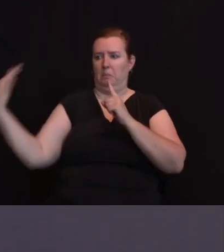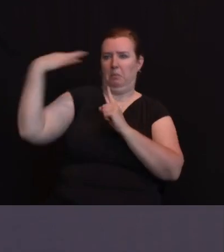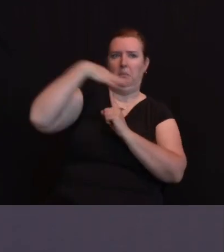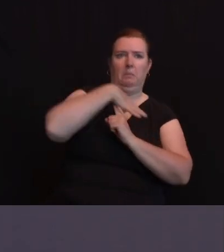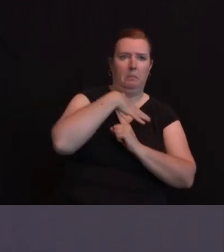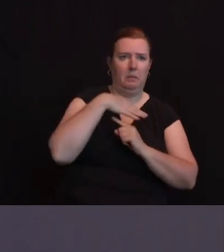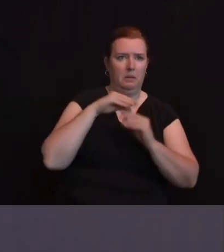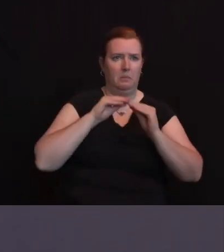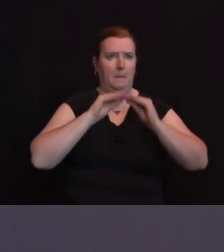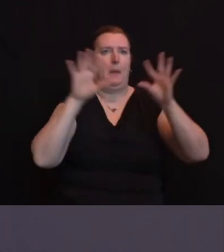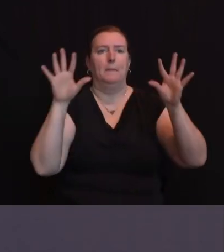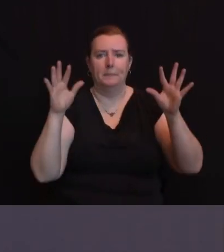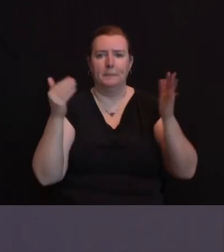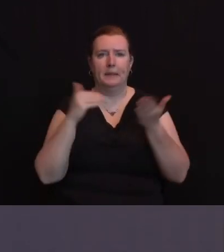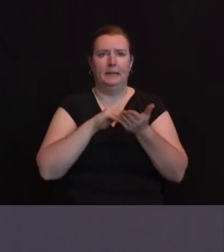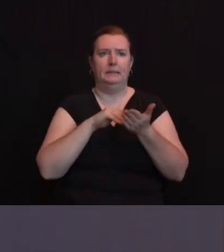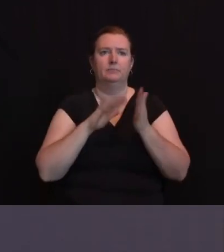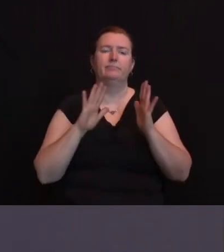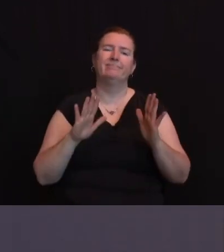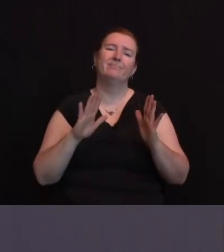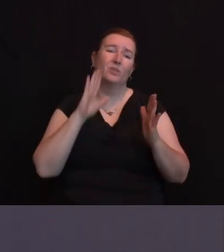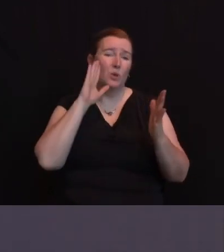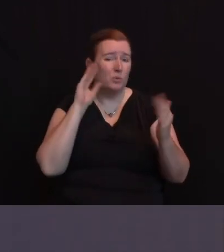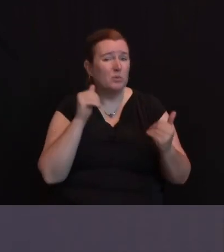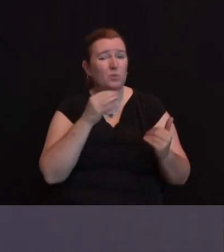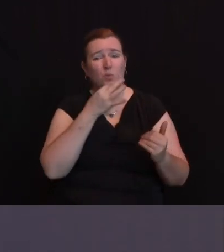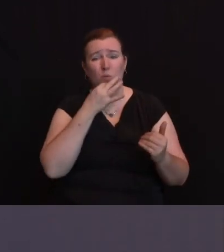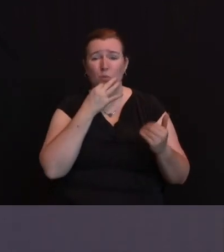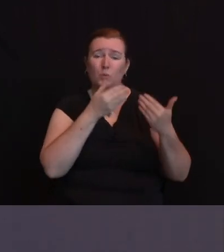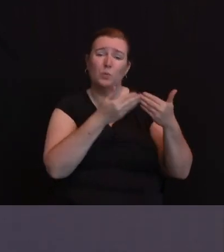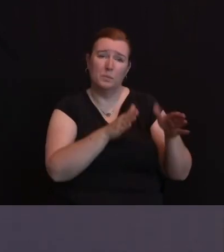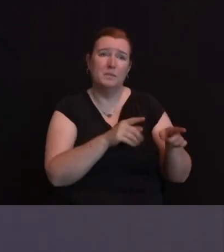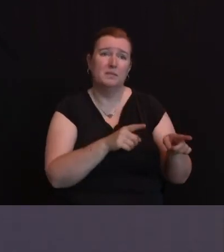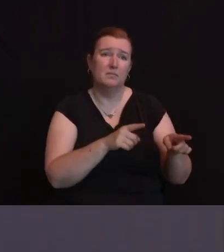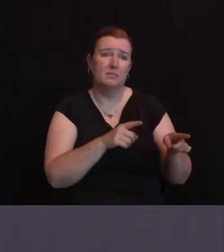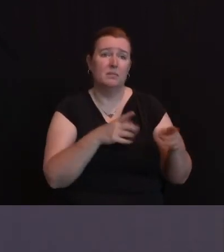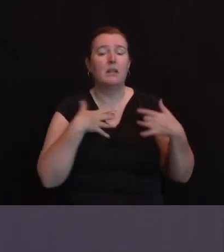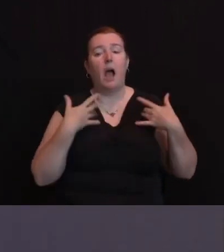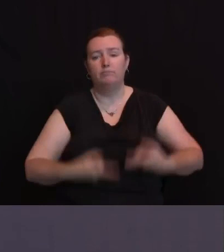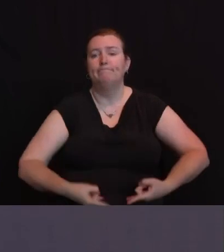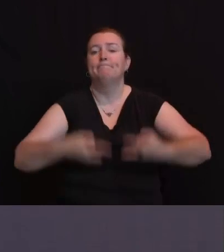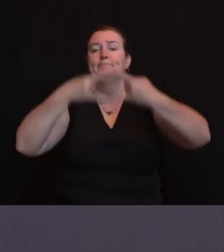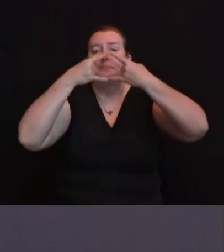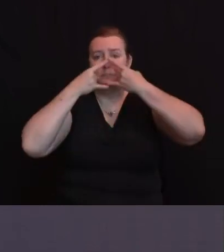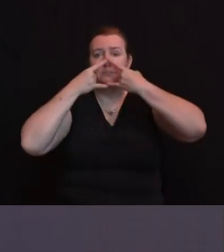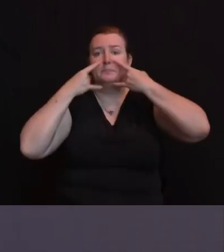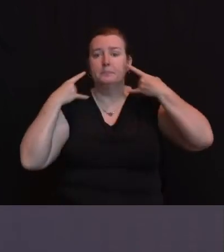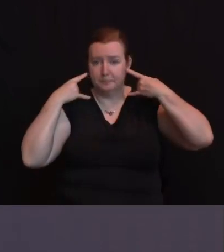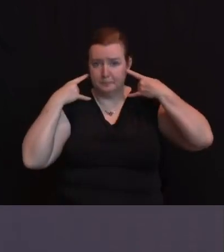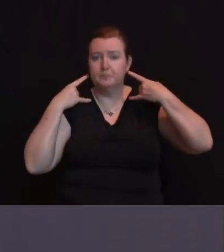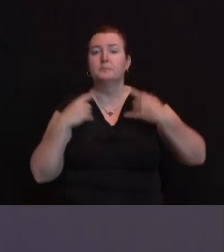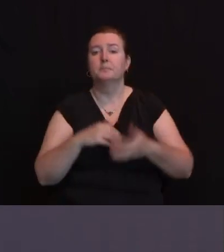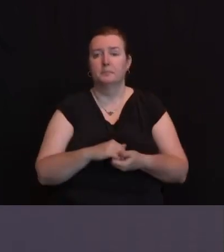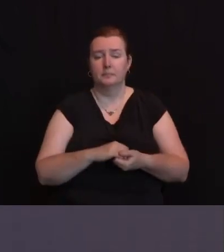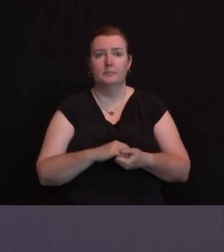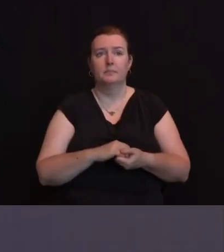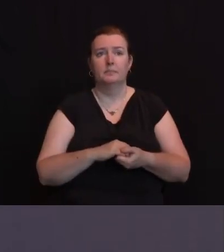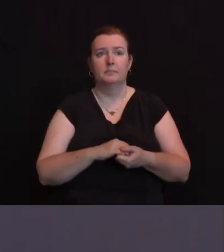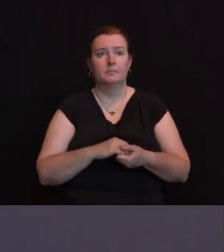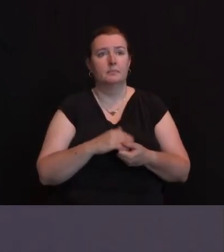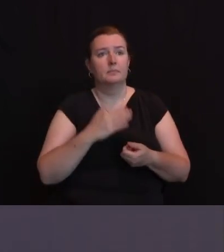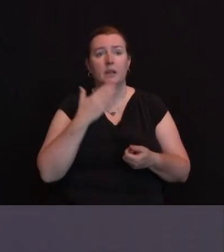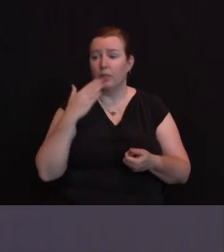God willing, we get there. So with that, I'm going to mask up, if that's okay. Joe's already there. I want to thank